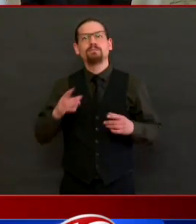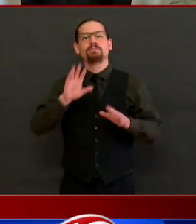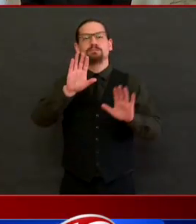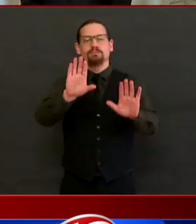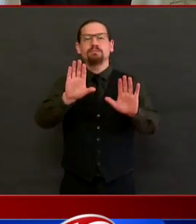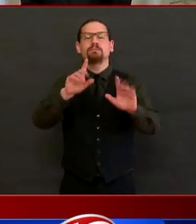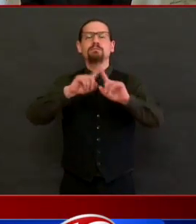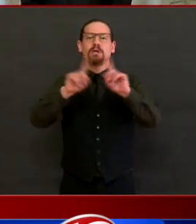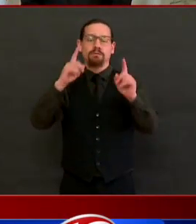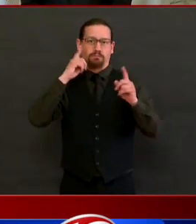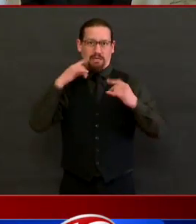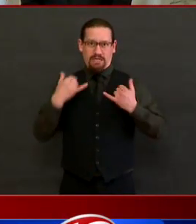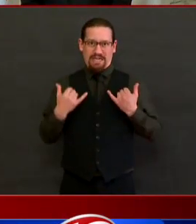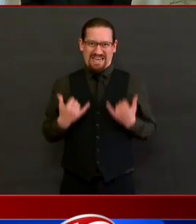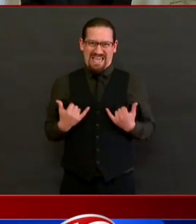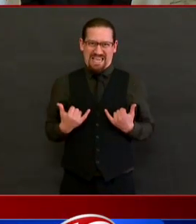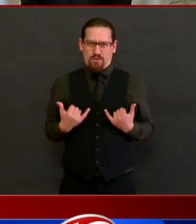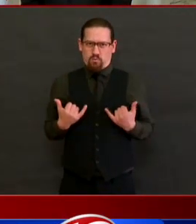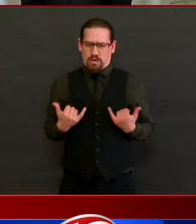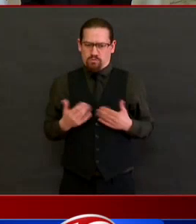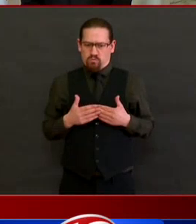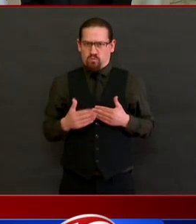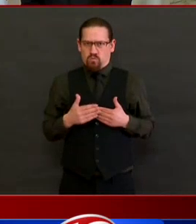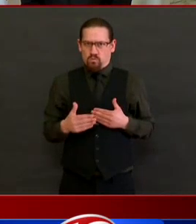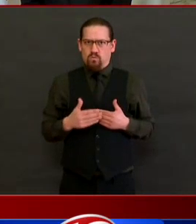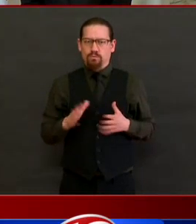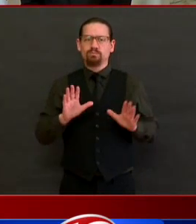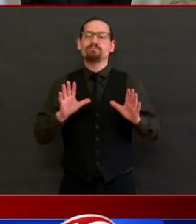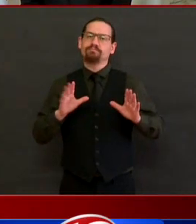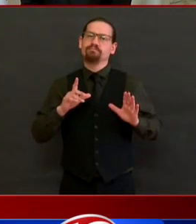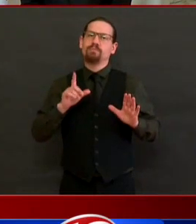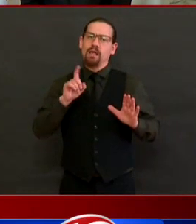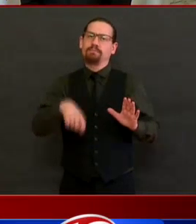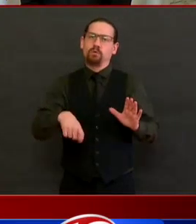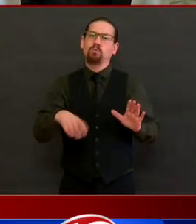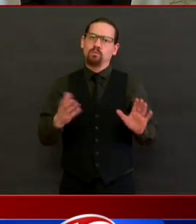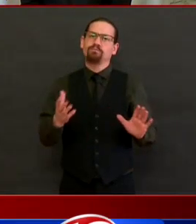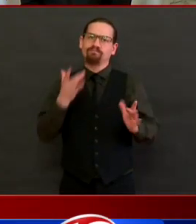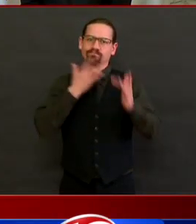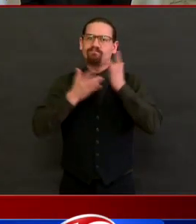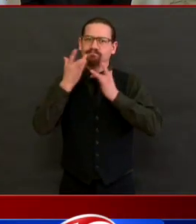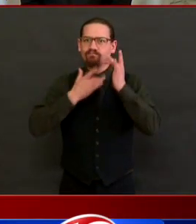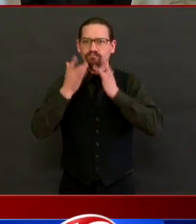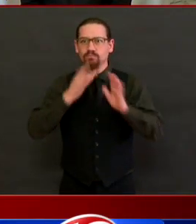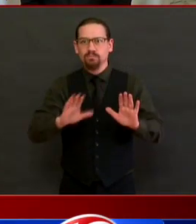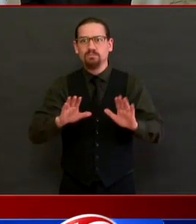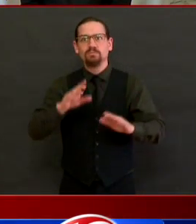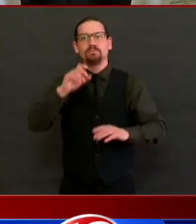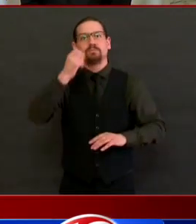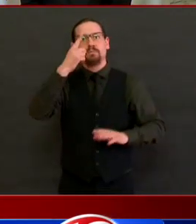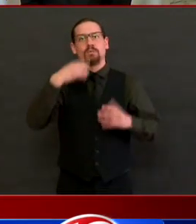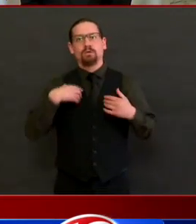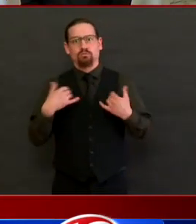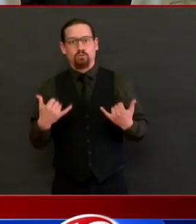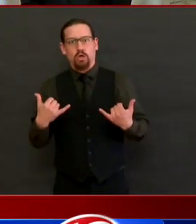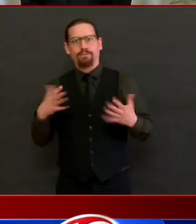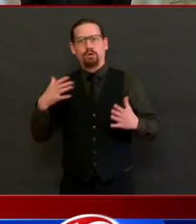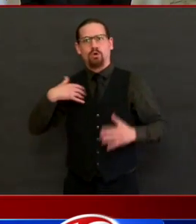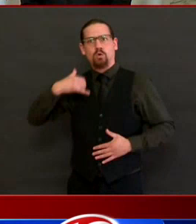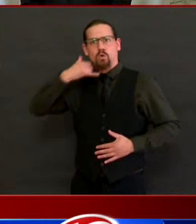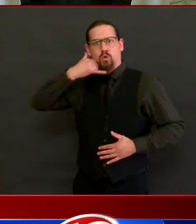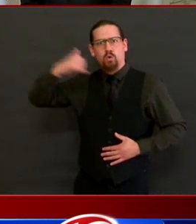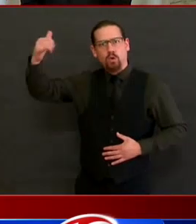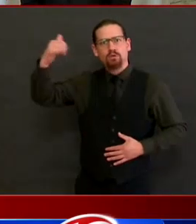And I just today, in fact, I had a phone call with the Steve King, who's managing the state's PPE inventory. We're getting more